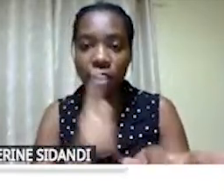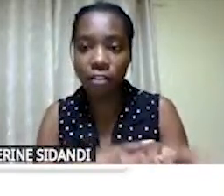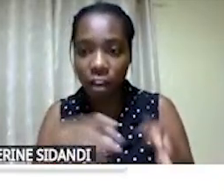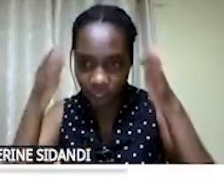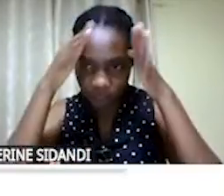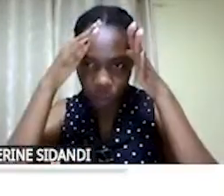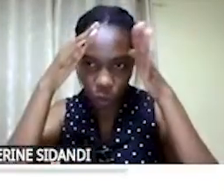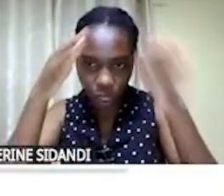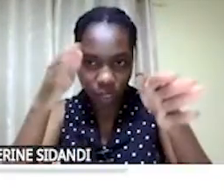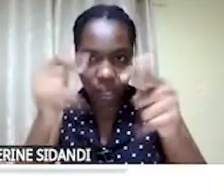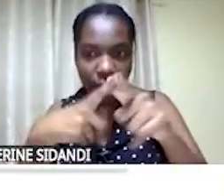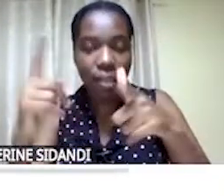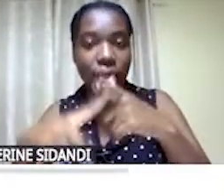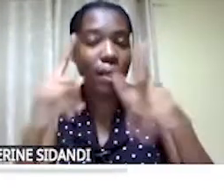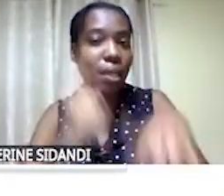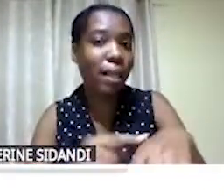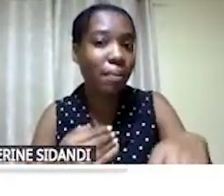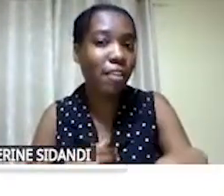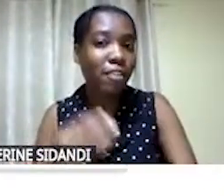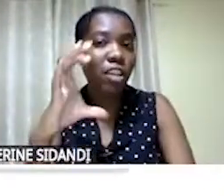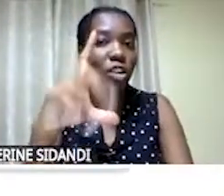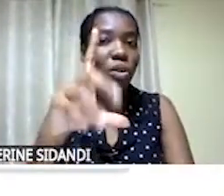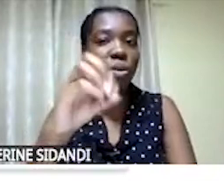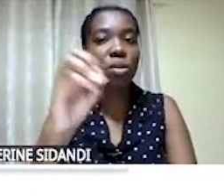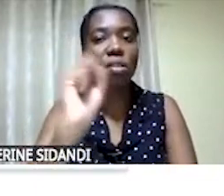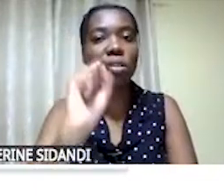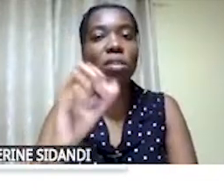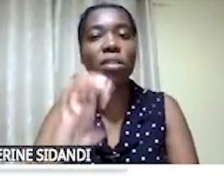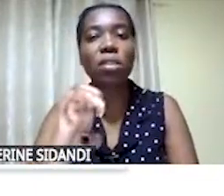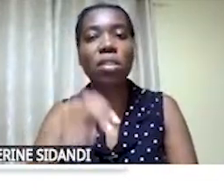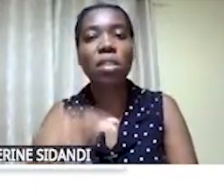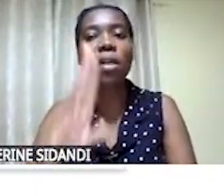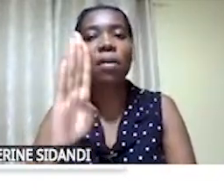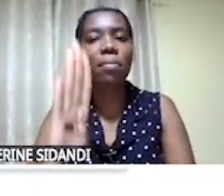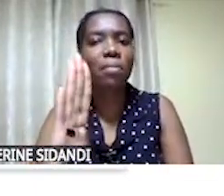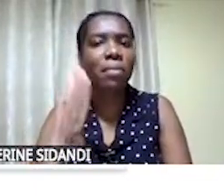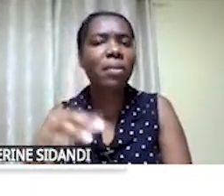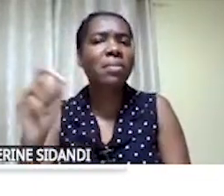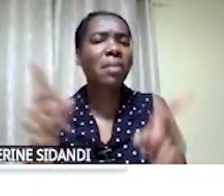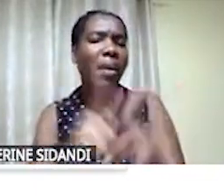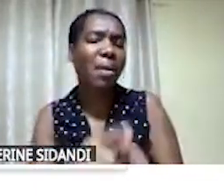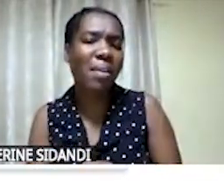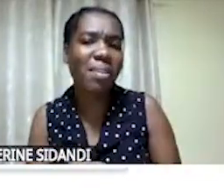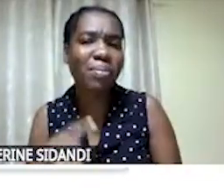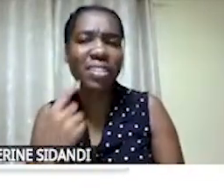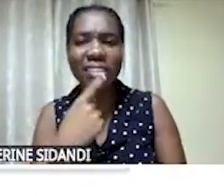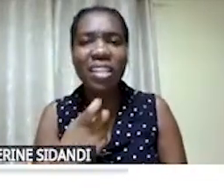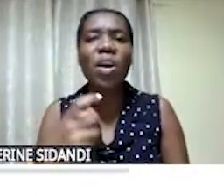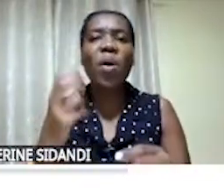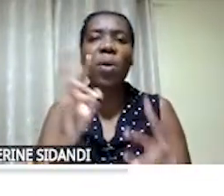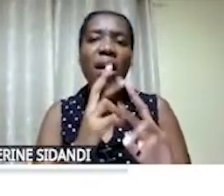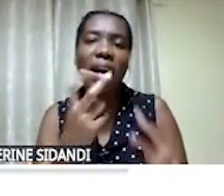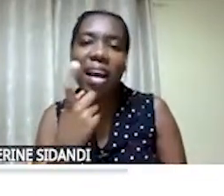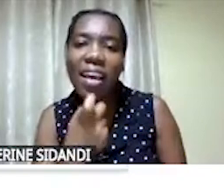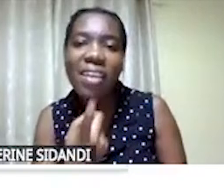when they promote Close Up, it's more of the cosmetic, whitening, freshness, and all that. But with the Pepsodent, it was